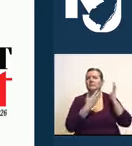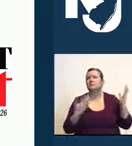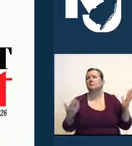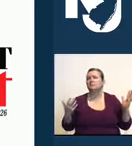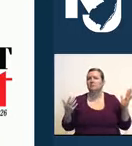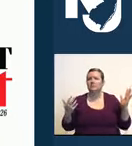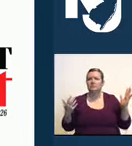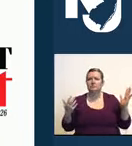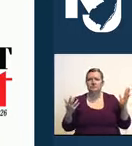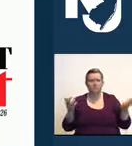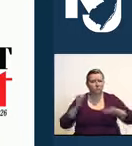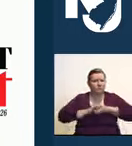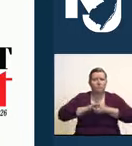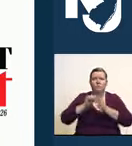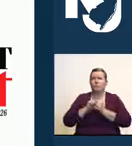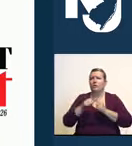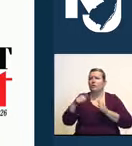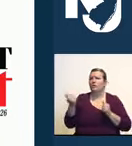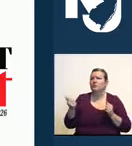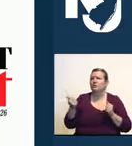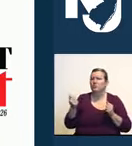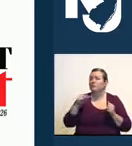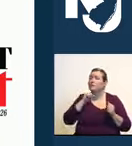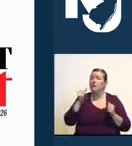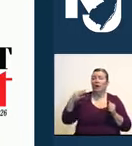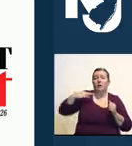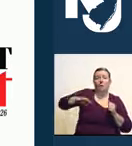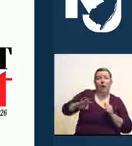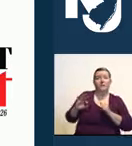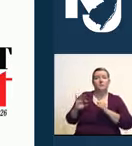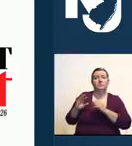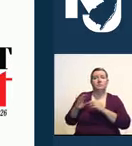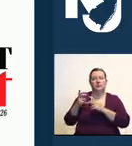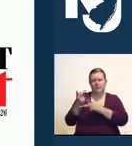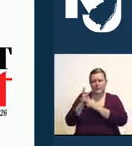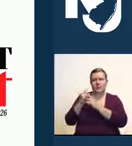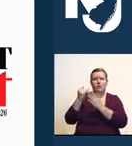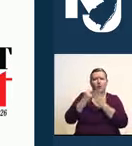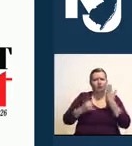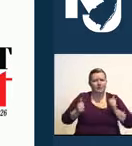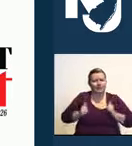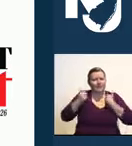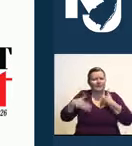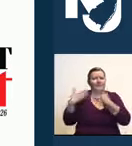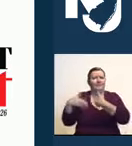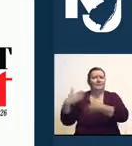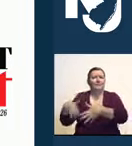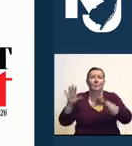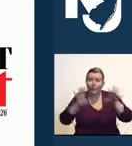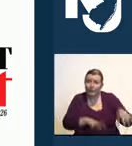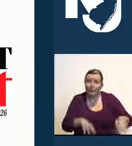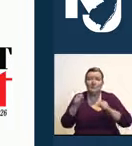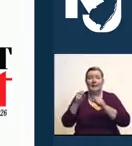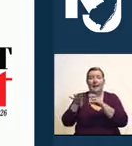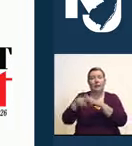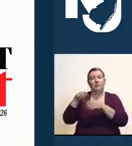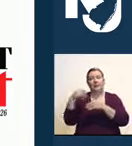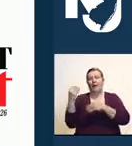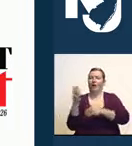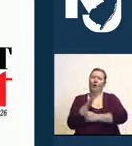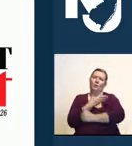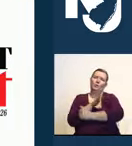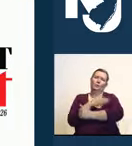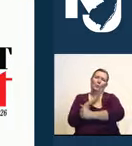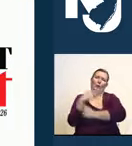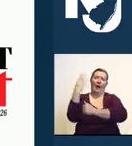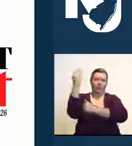other nonprofit organizations to keep the arts alive, including hosting outdoor concerts on the front porch of the Ducre School's